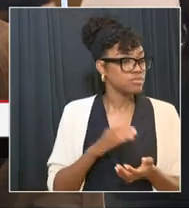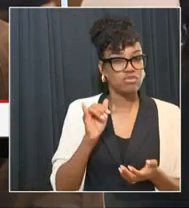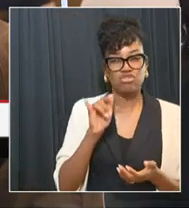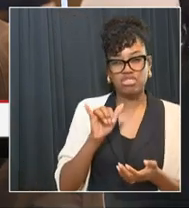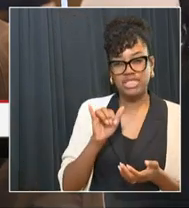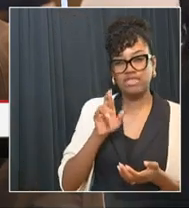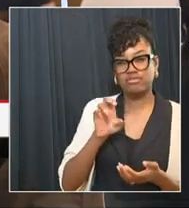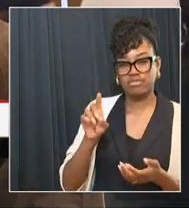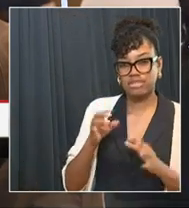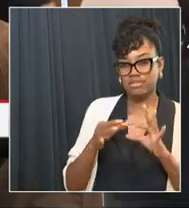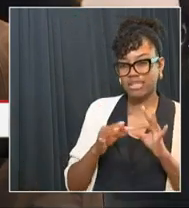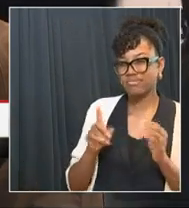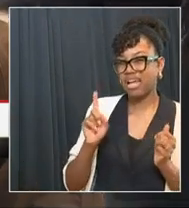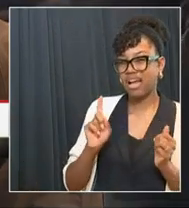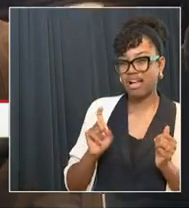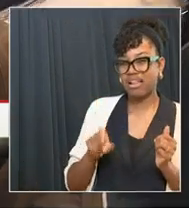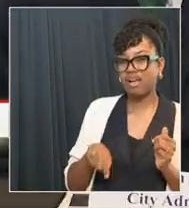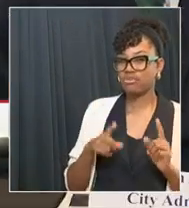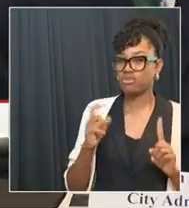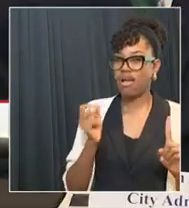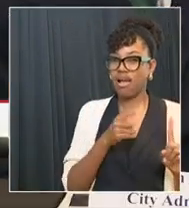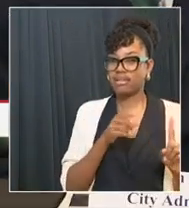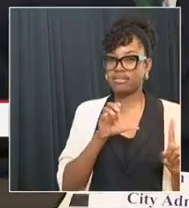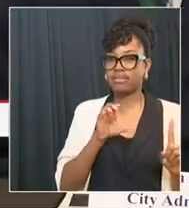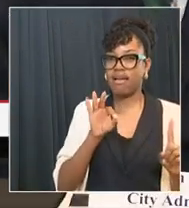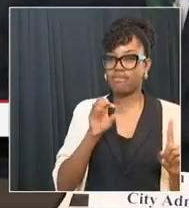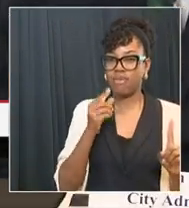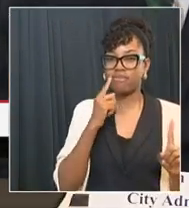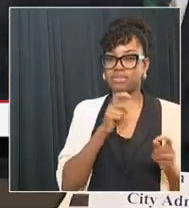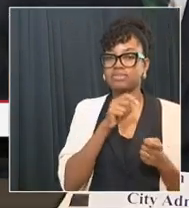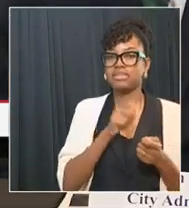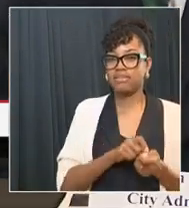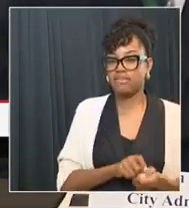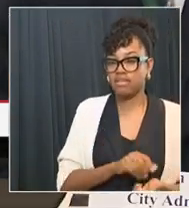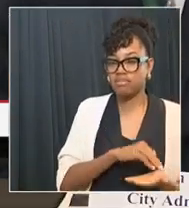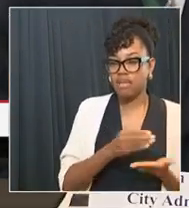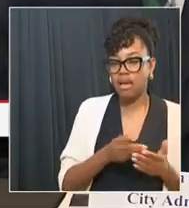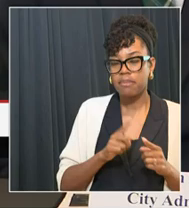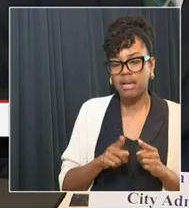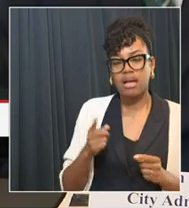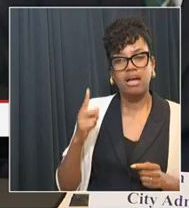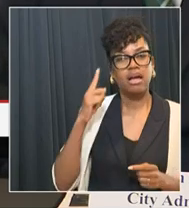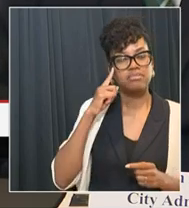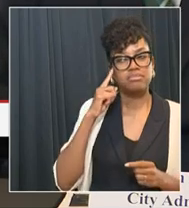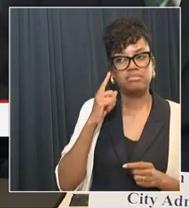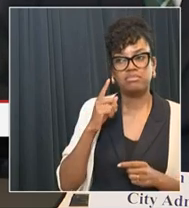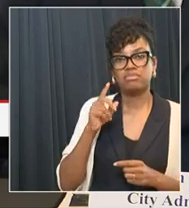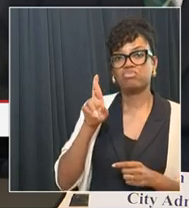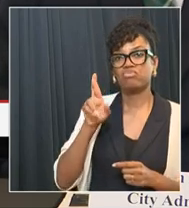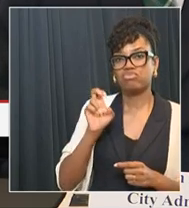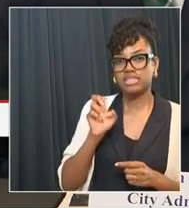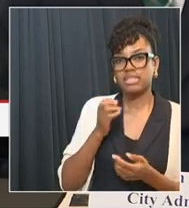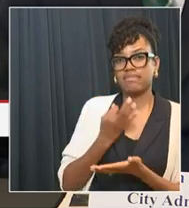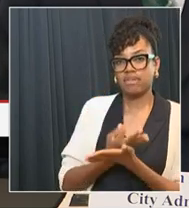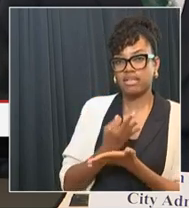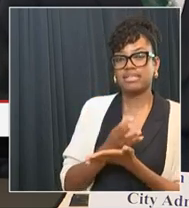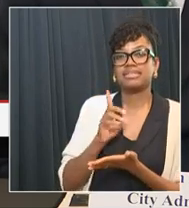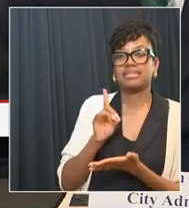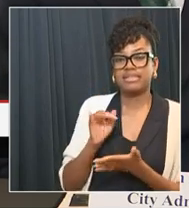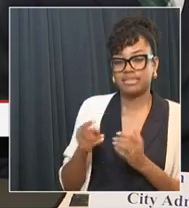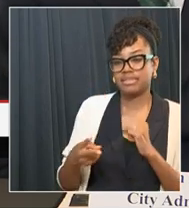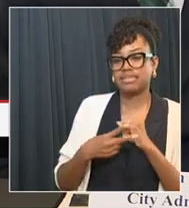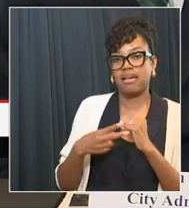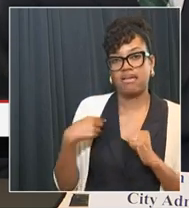I would have to turn to them for the specifics, but I will say that the refinancing saved us money on our debt service